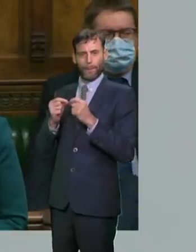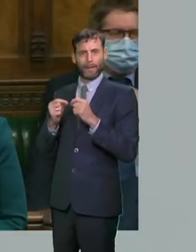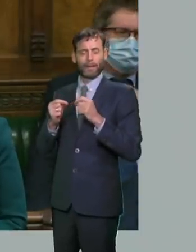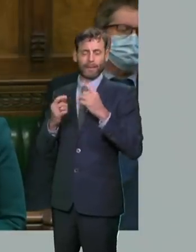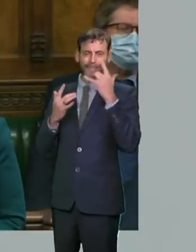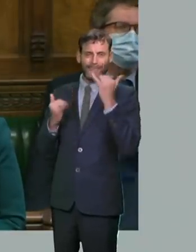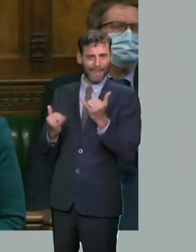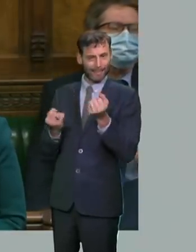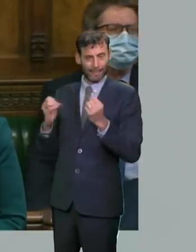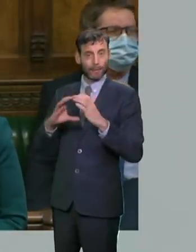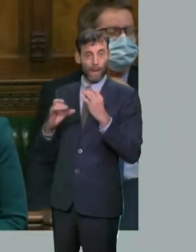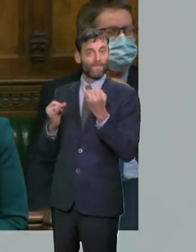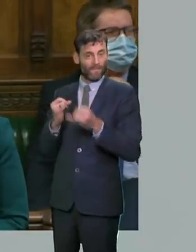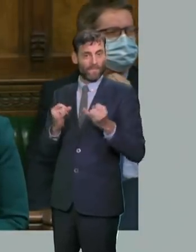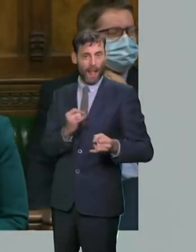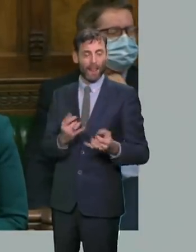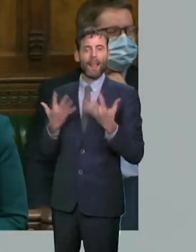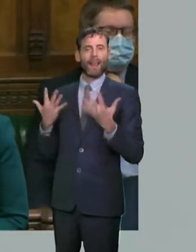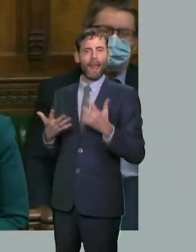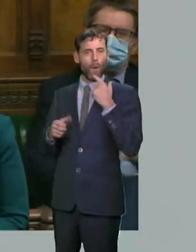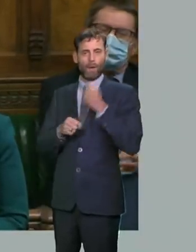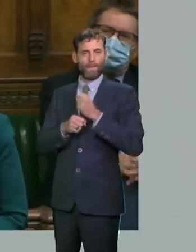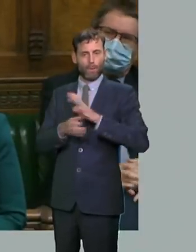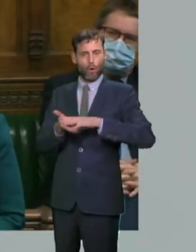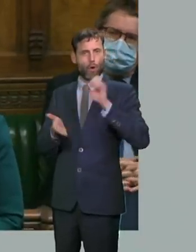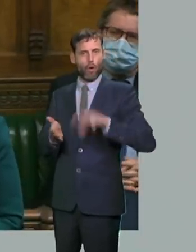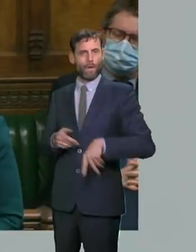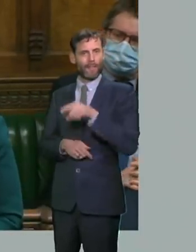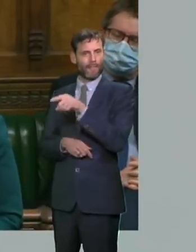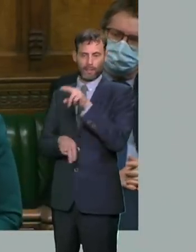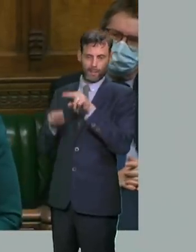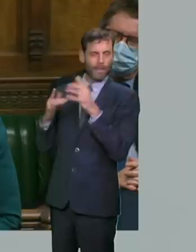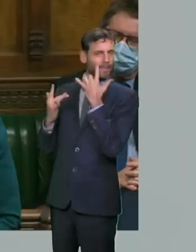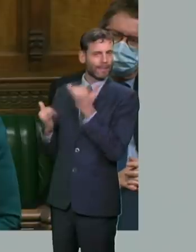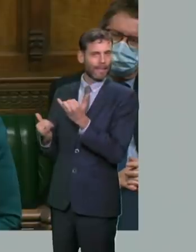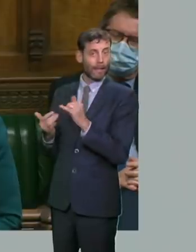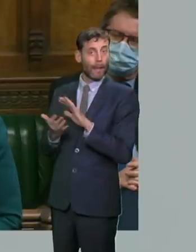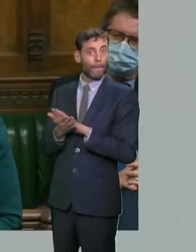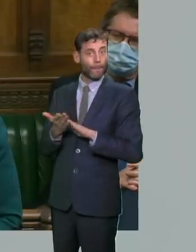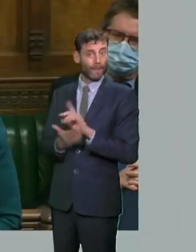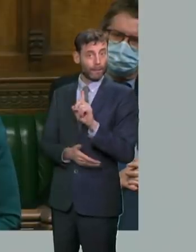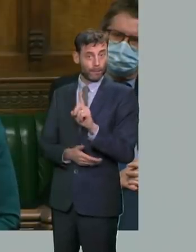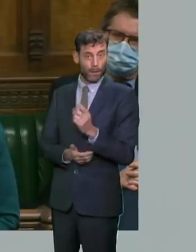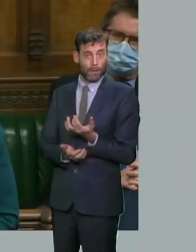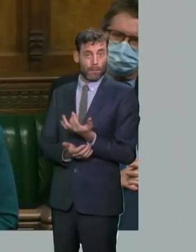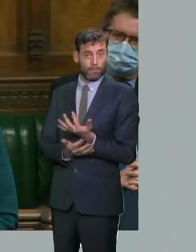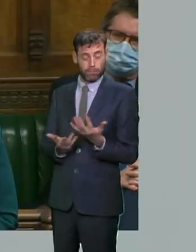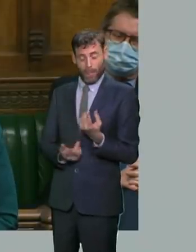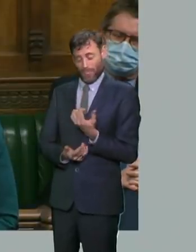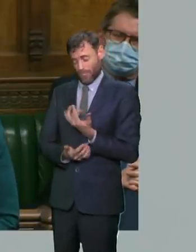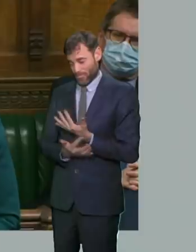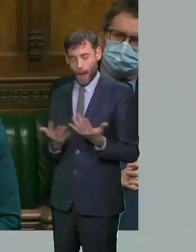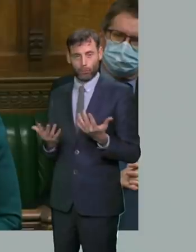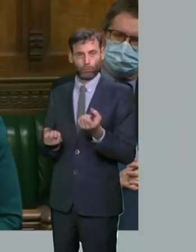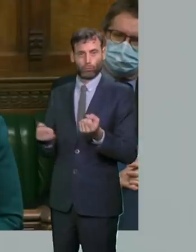test, unleashing thousands of untrained, untested, unsafe drivers onto our roads.